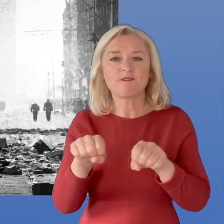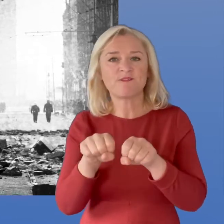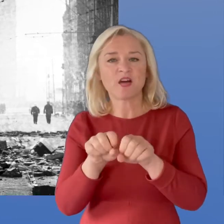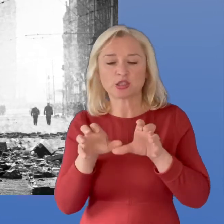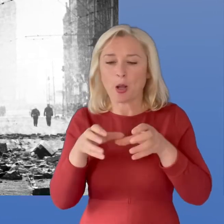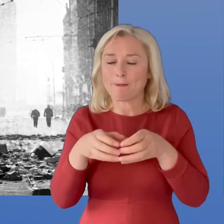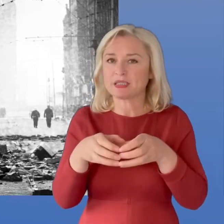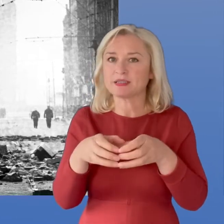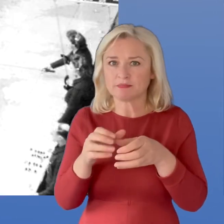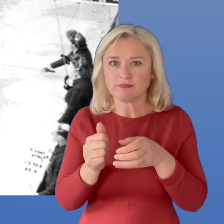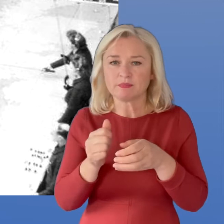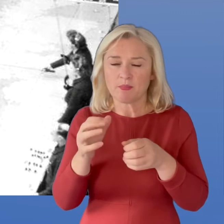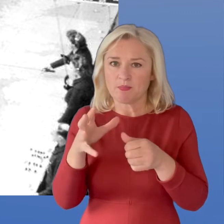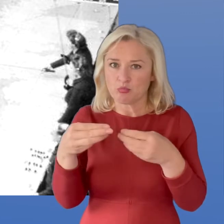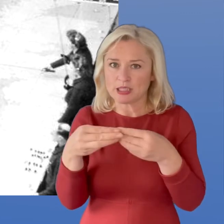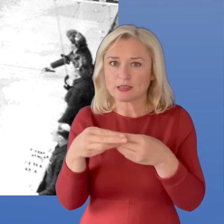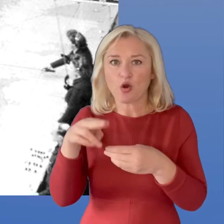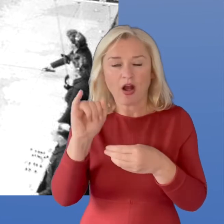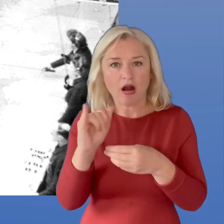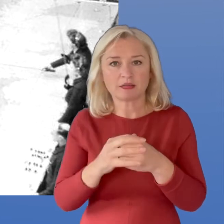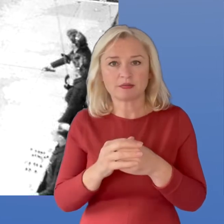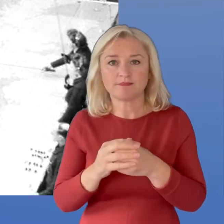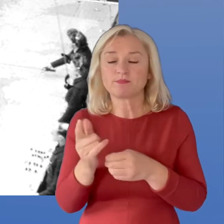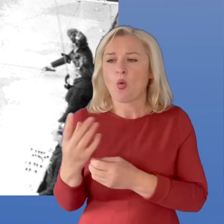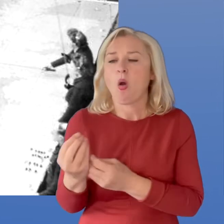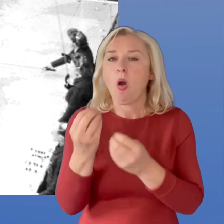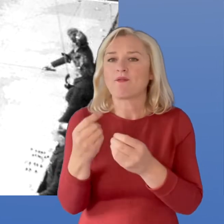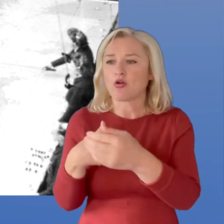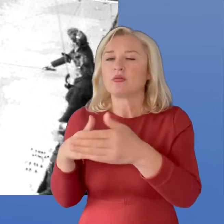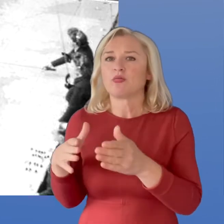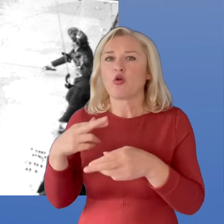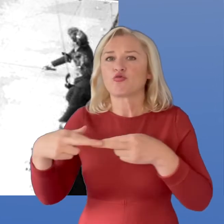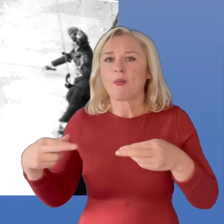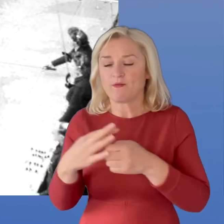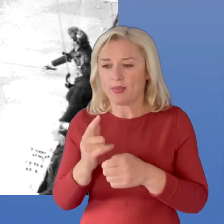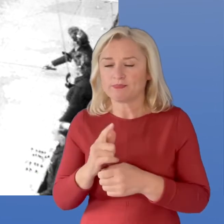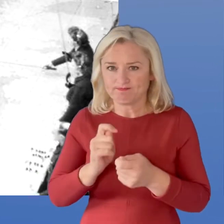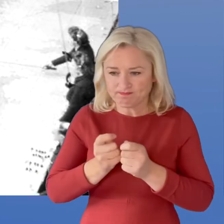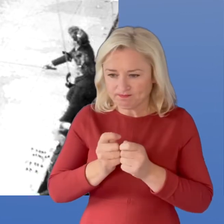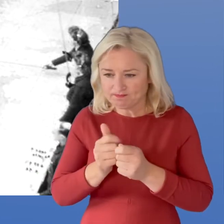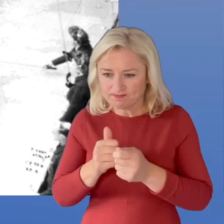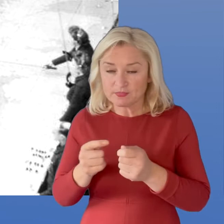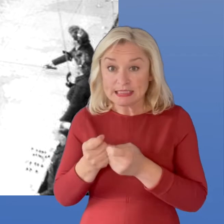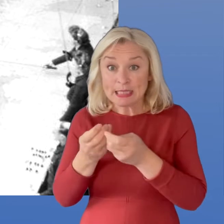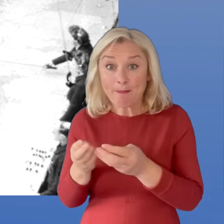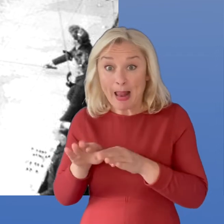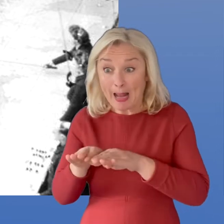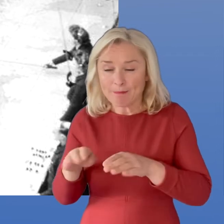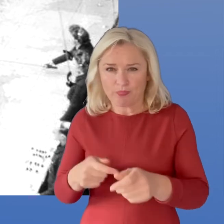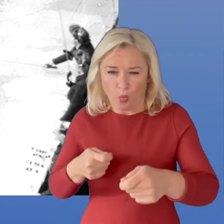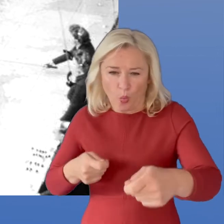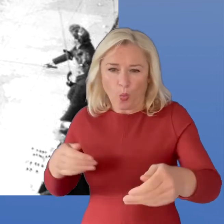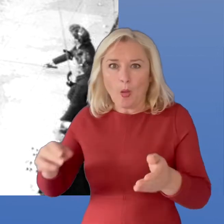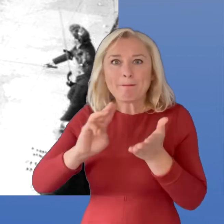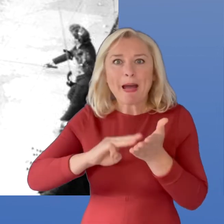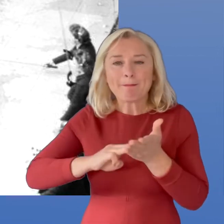Ireland. The then senators offered the use of the Senate chamber, which was modified for the purpose with a large plotting map where the central table is